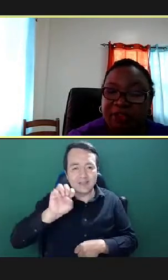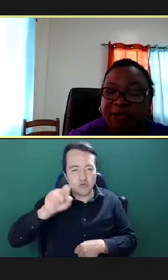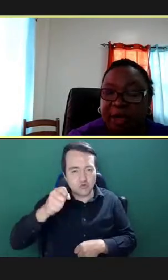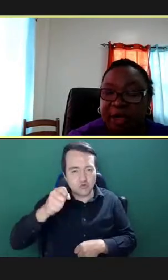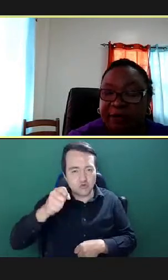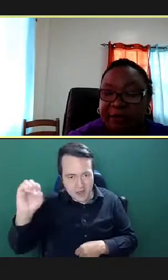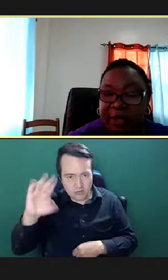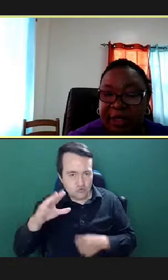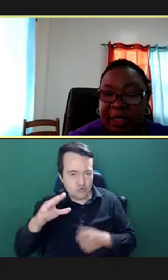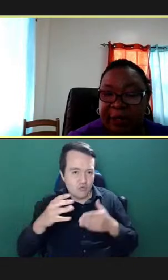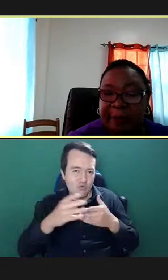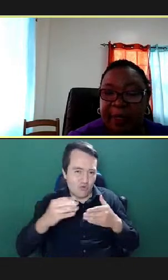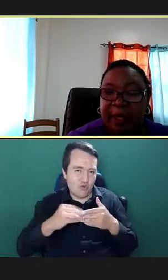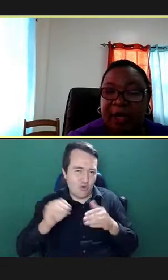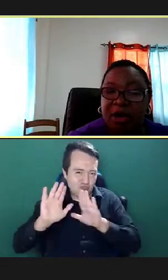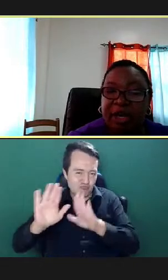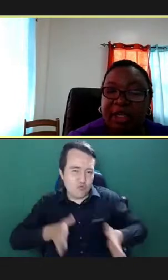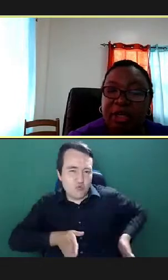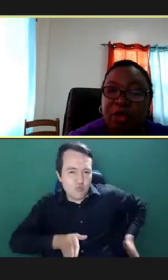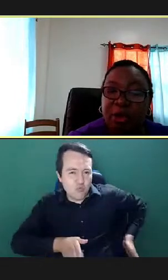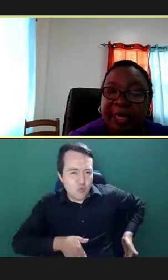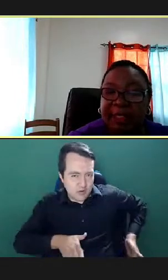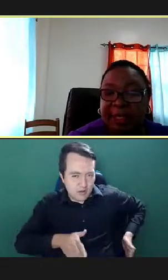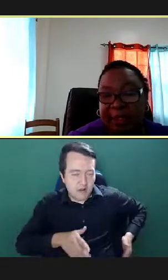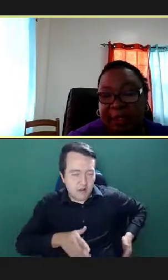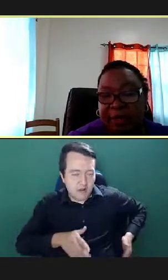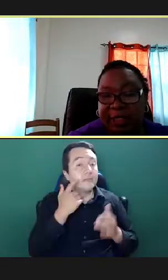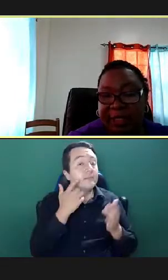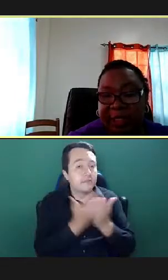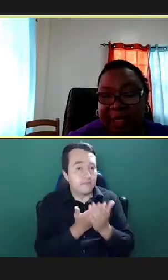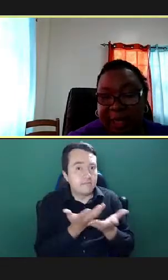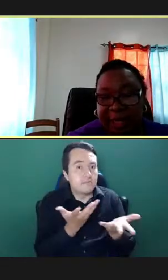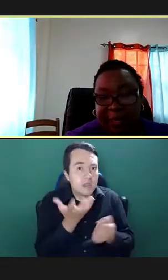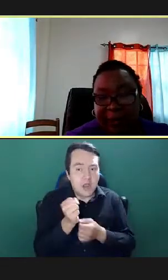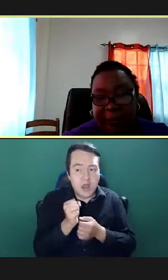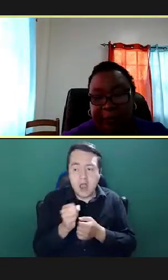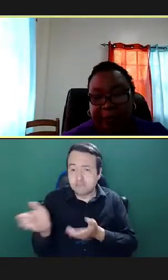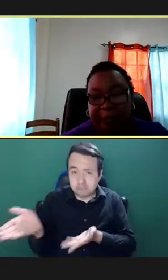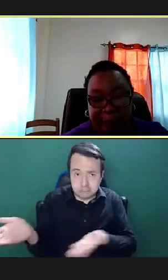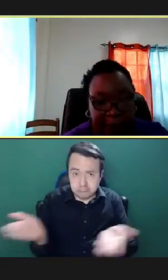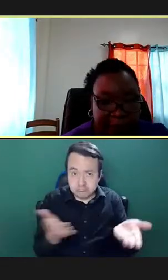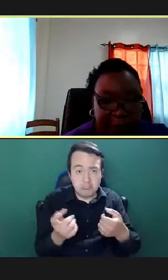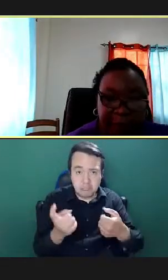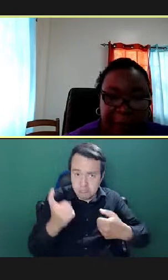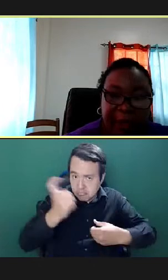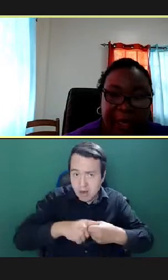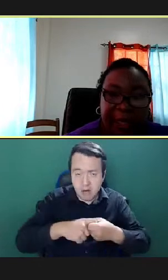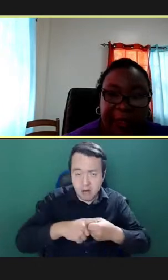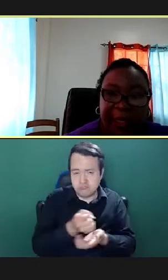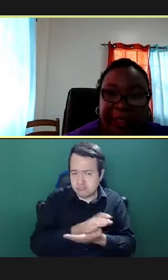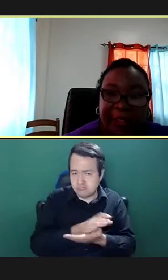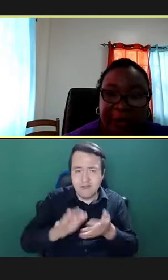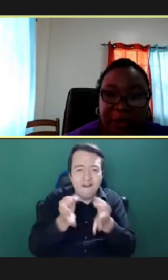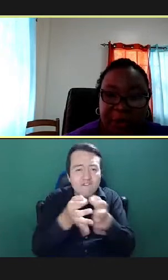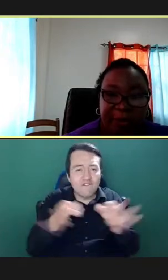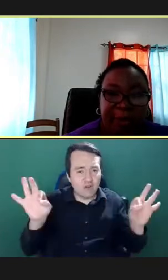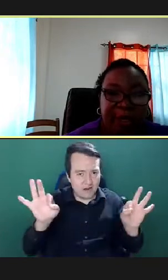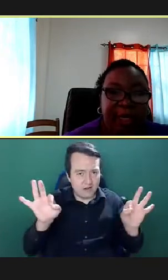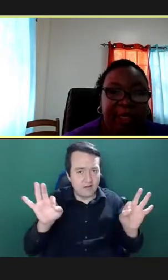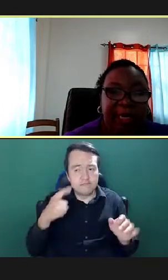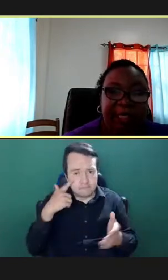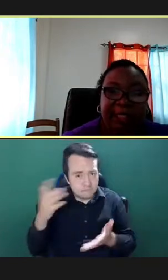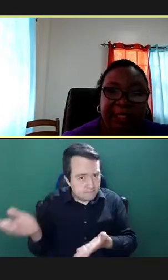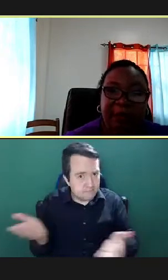or out-of-pocket funding. There are currently no mental health nurses in Guyana. And it is the